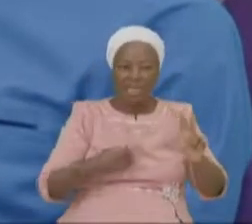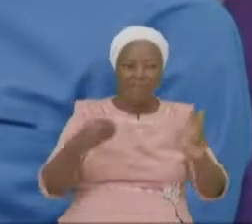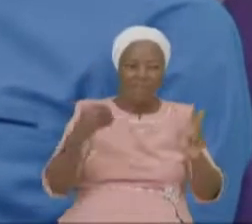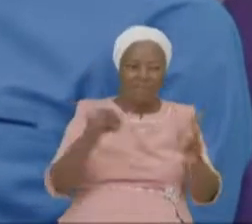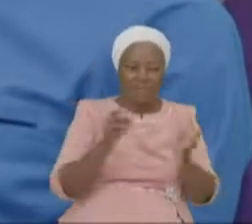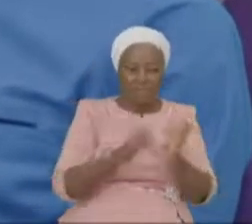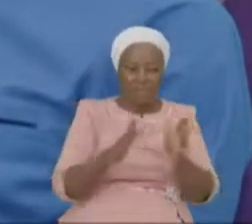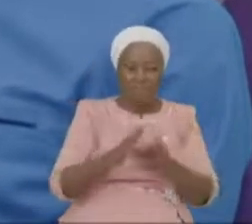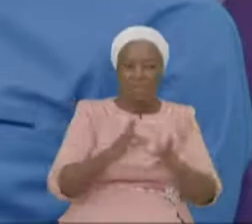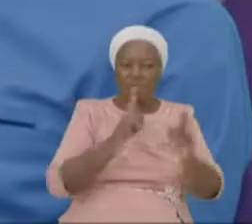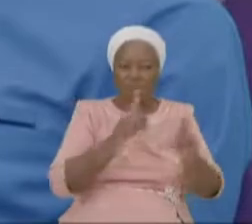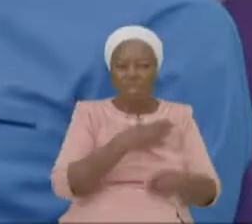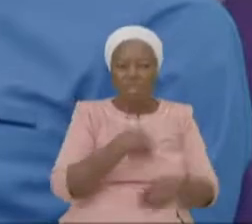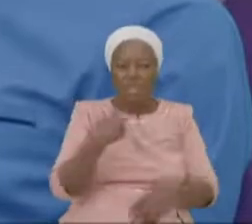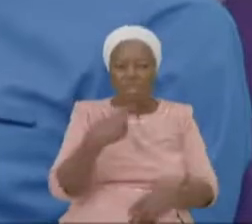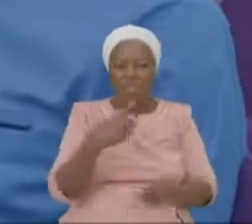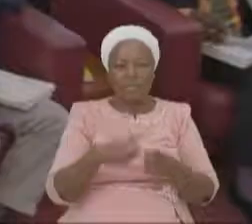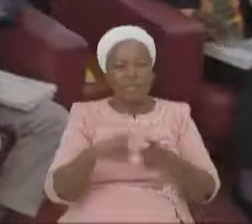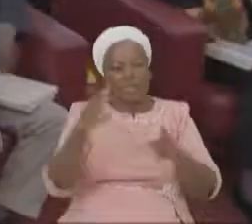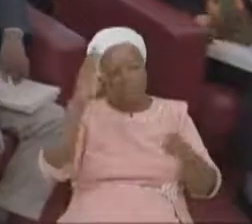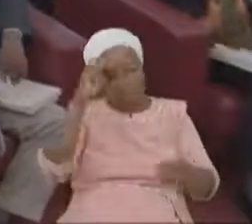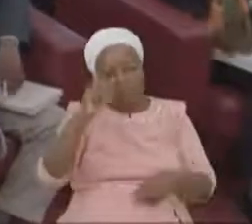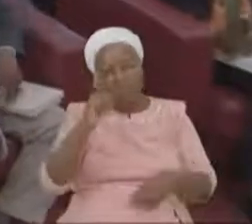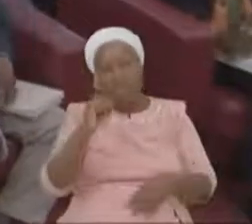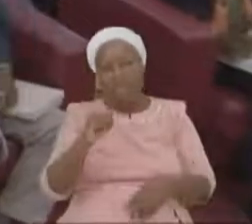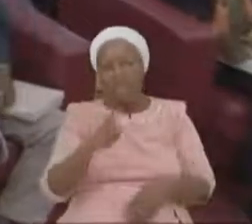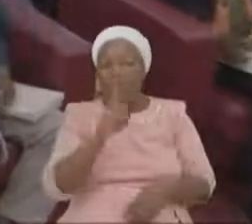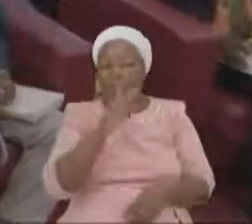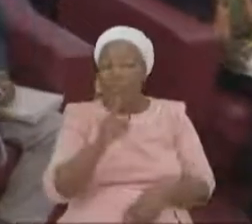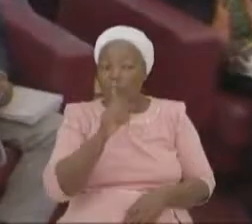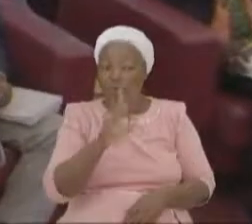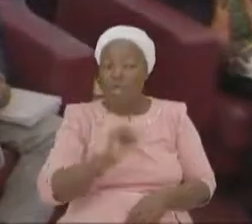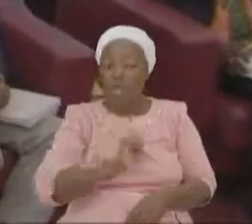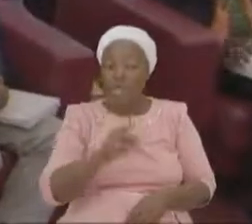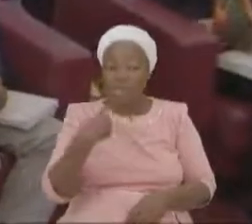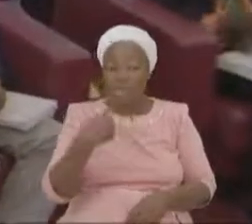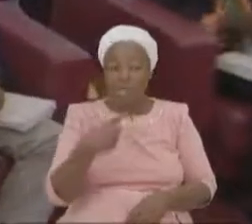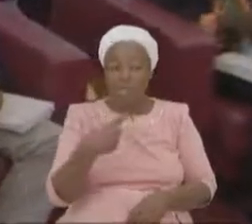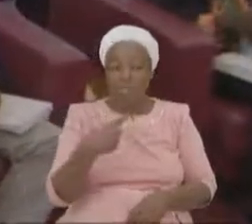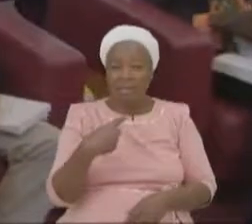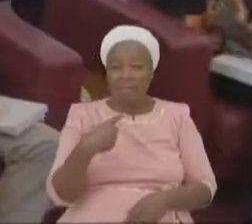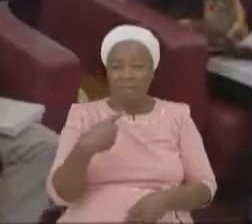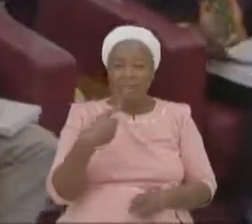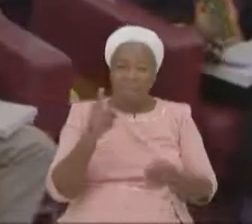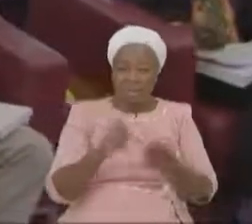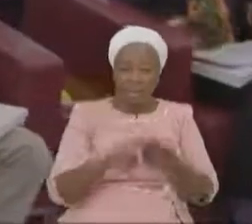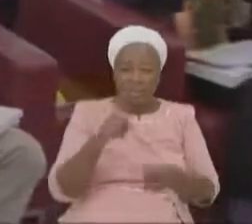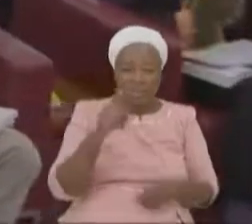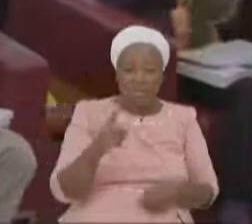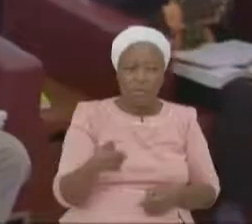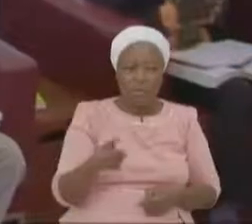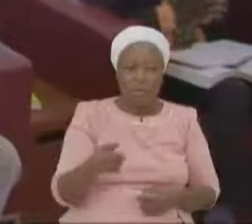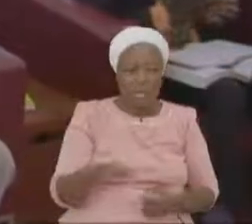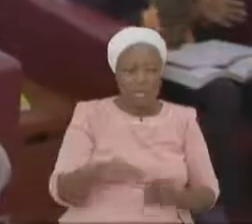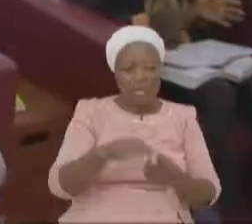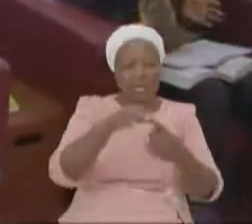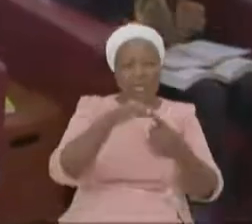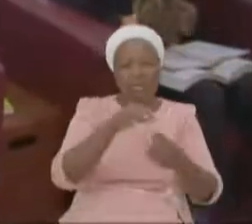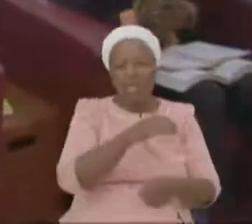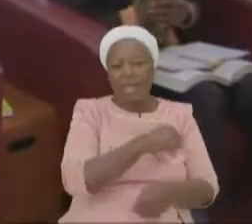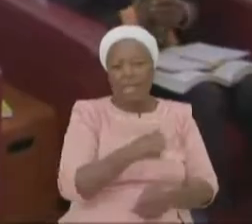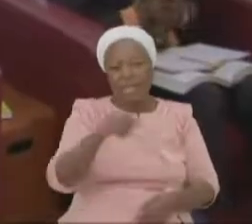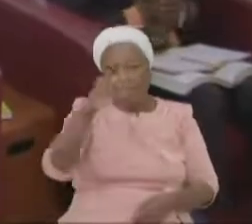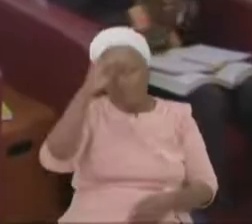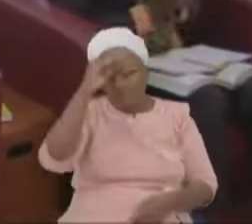and said unto him, verily, verily, I say unto thee, except